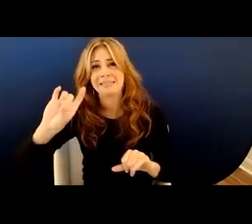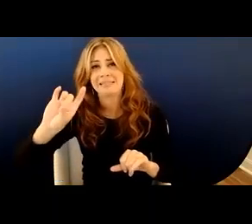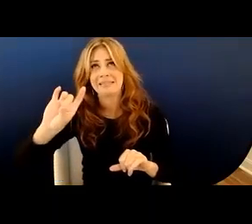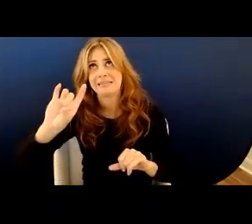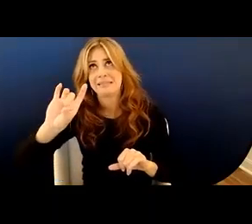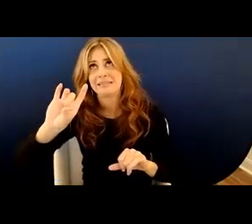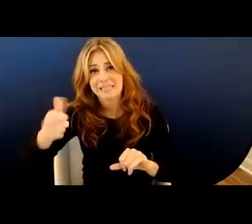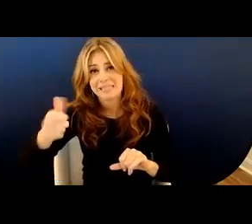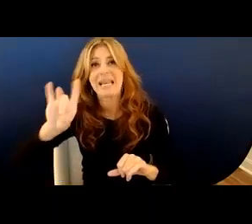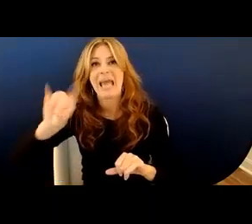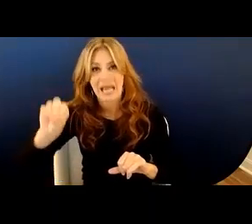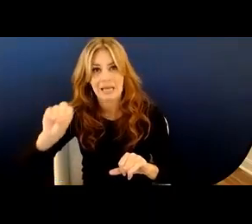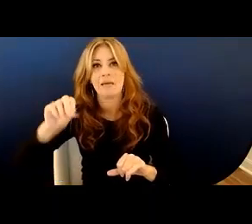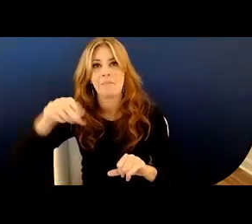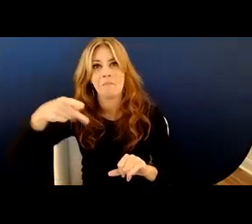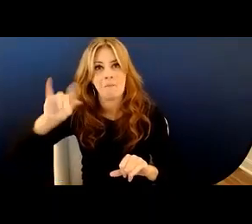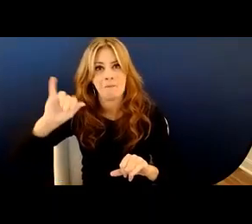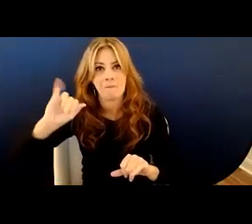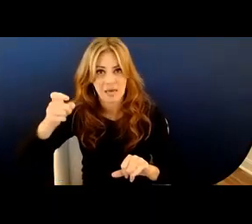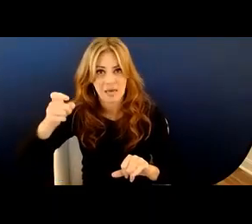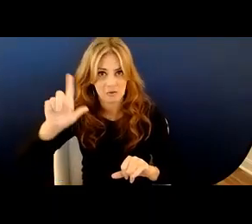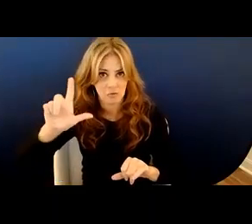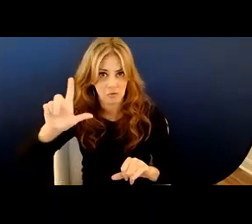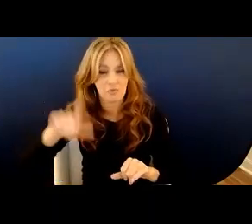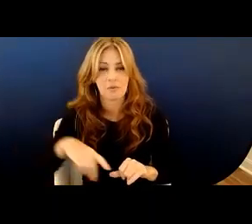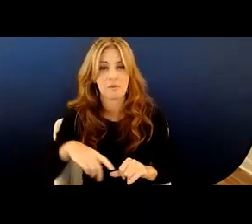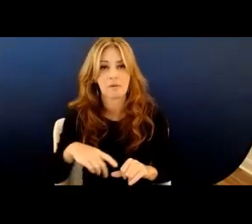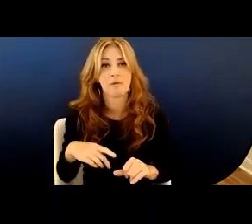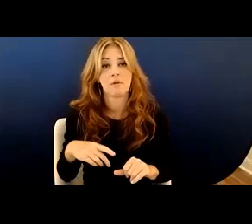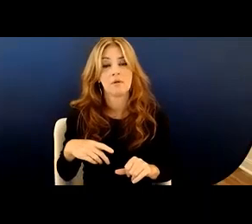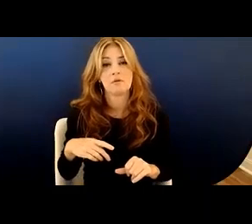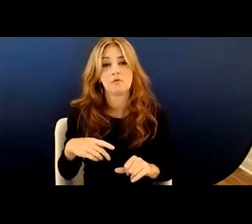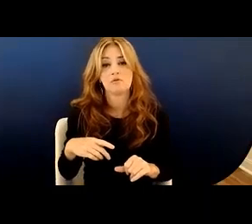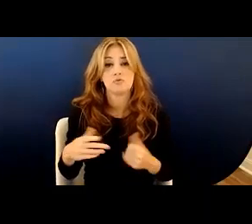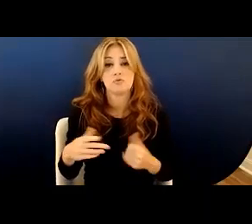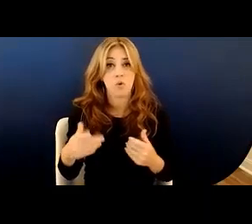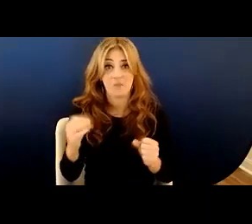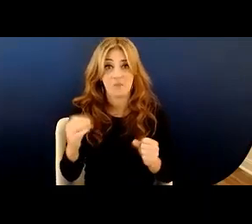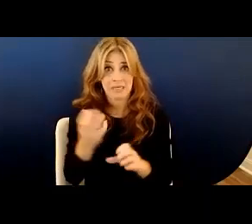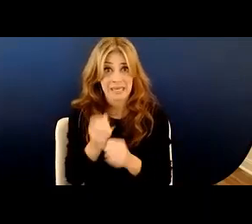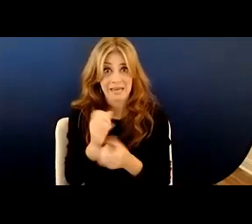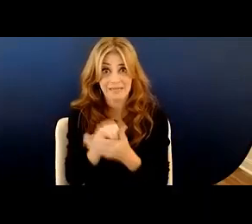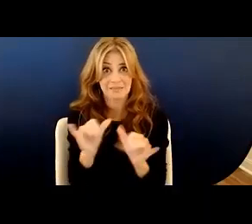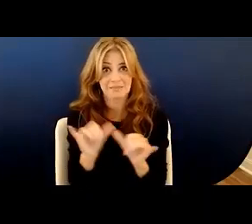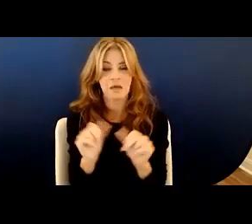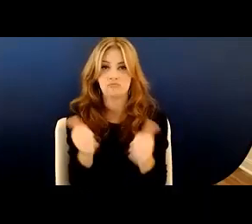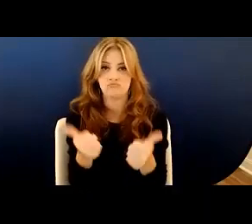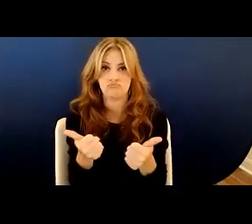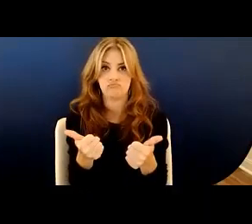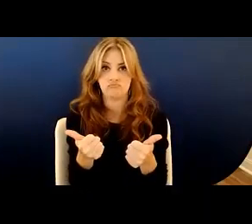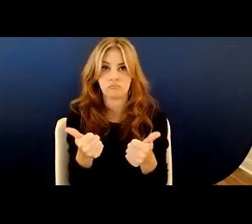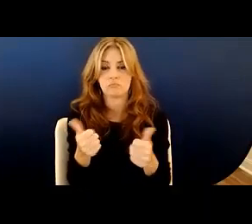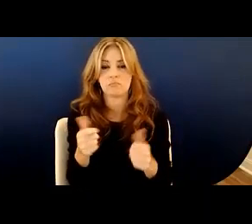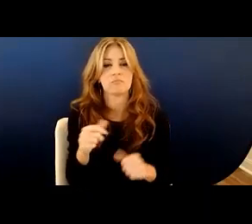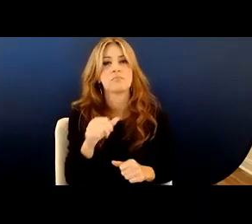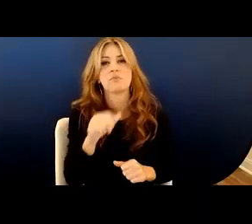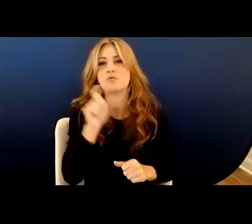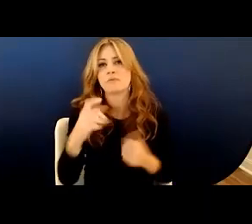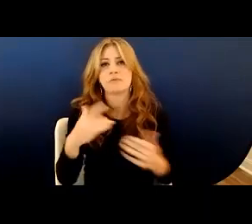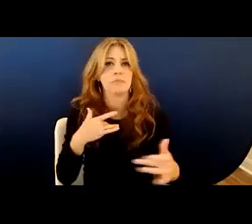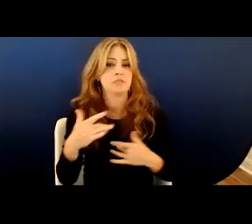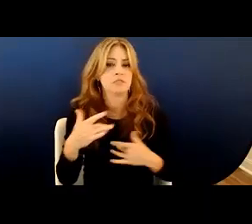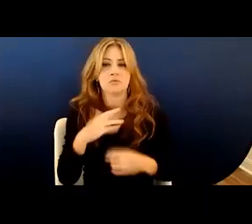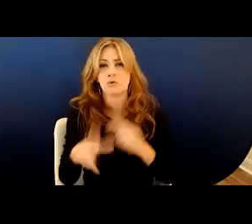format. So as much as you can approach that size, it'll be great. You don't have to worry about